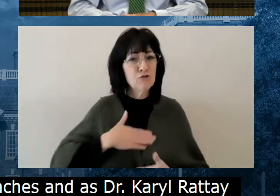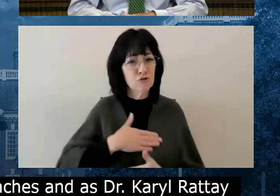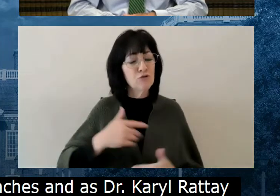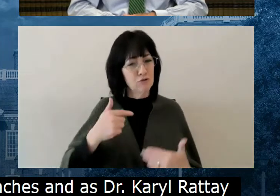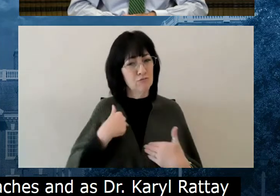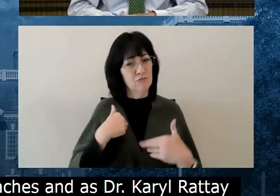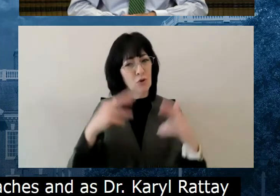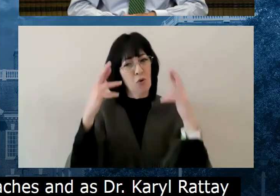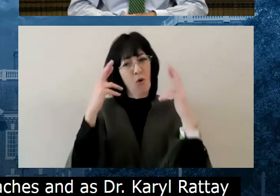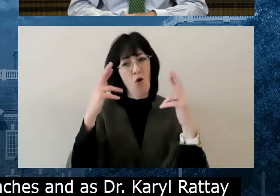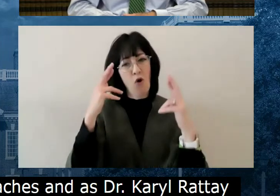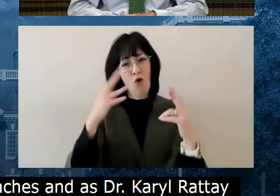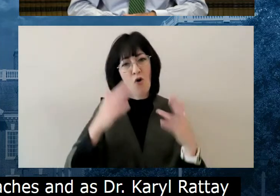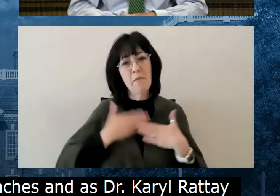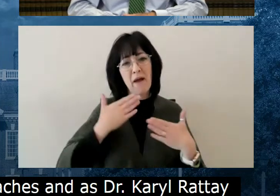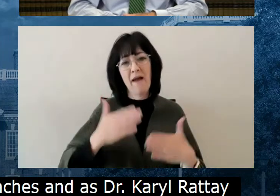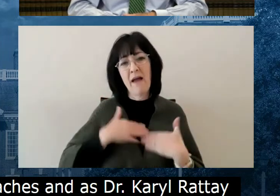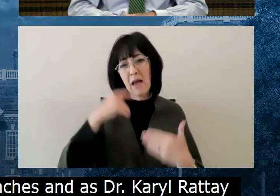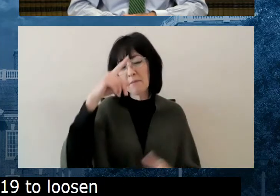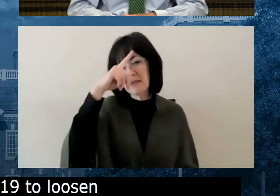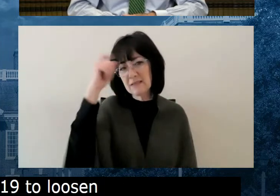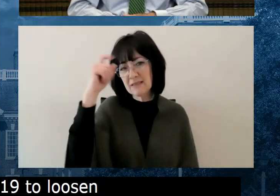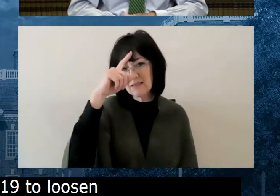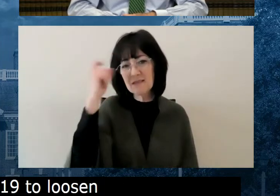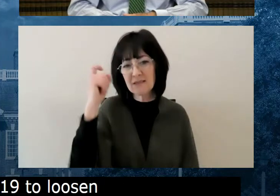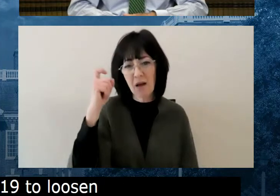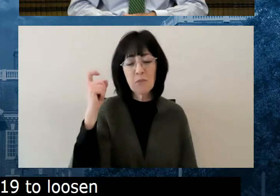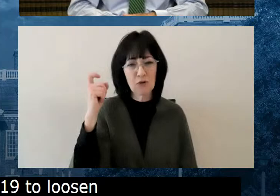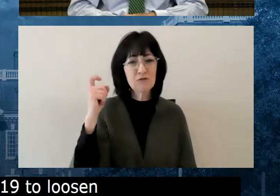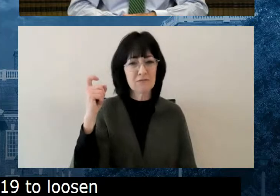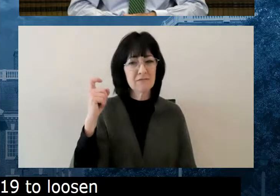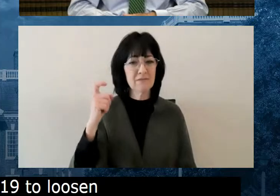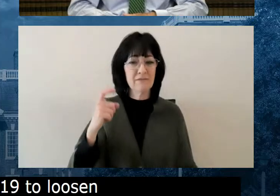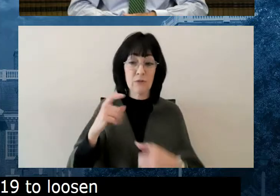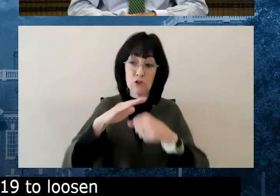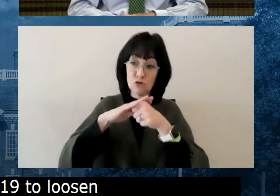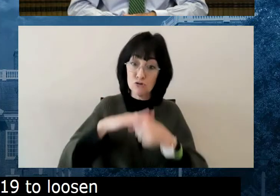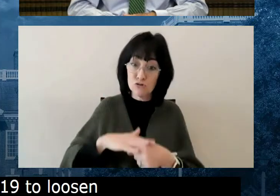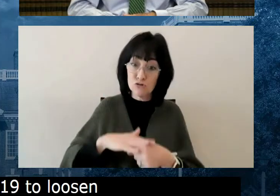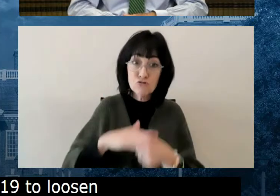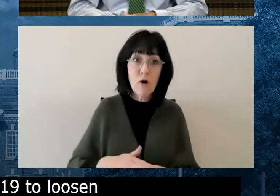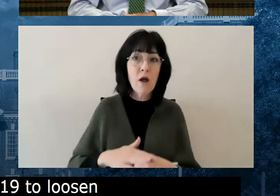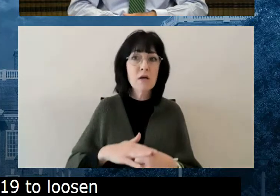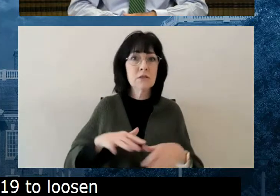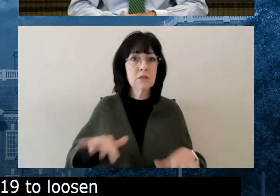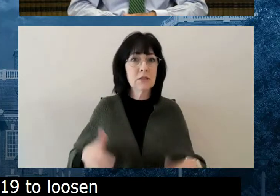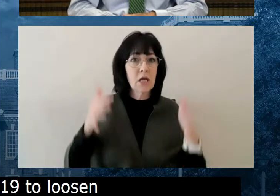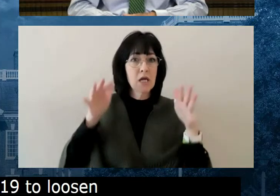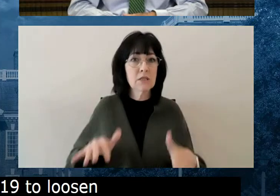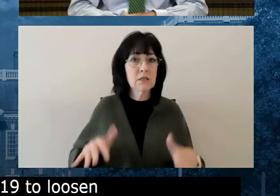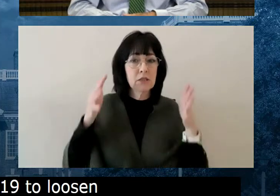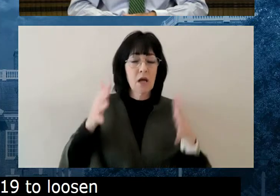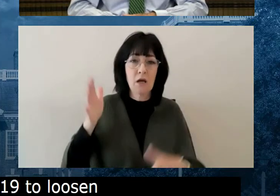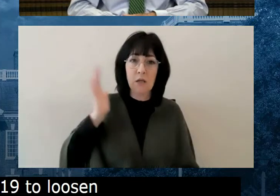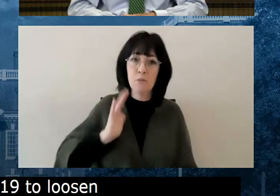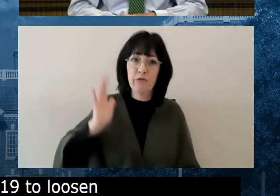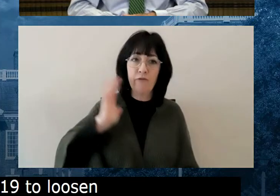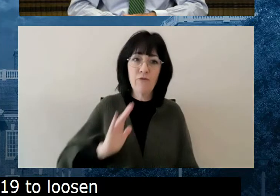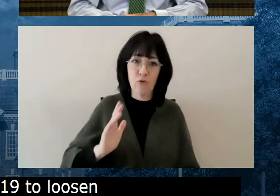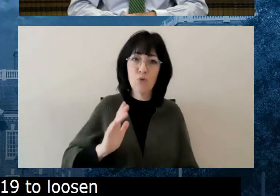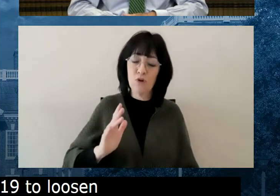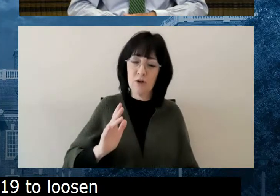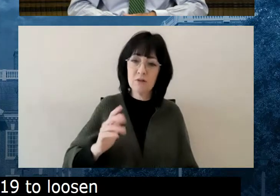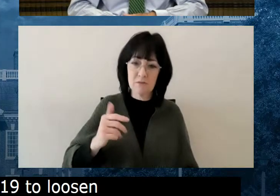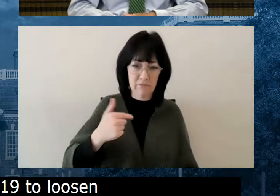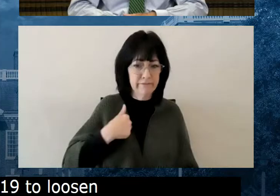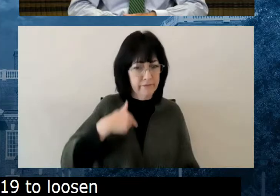summer without a lot of the stress. I can tell you the stress and anxiety that I felt pre-vaccination is a lot worse